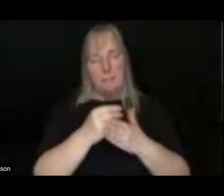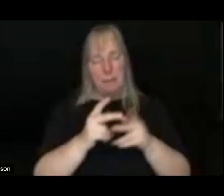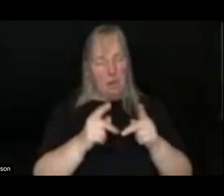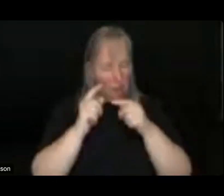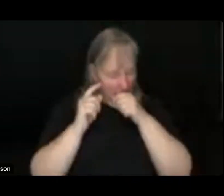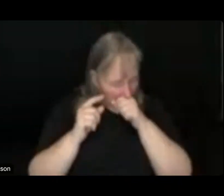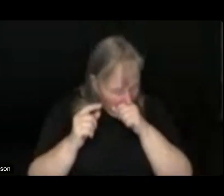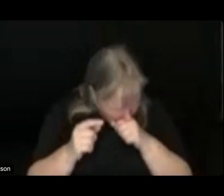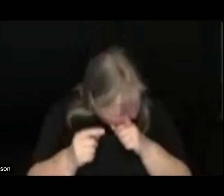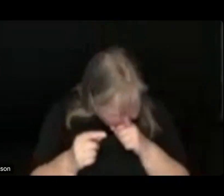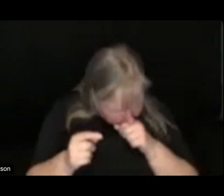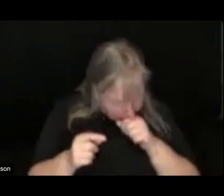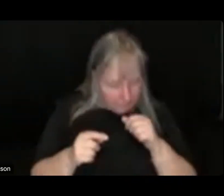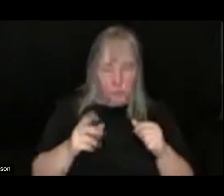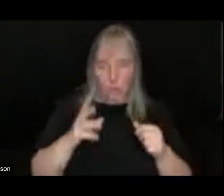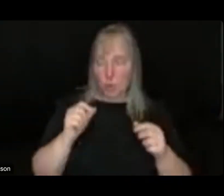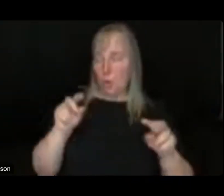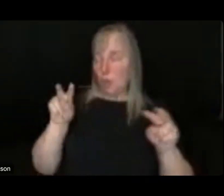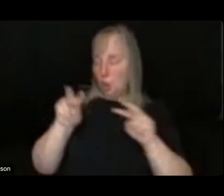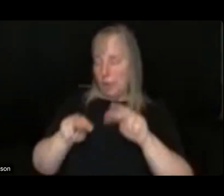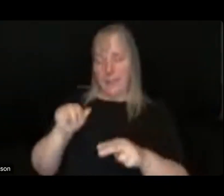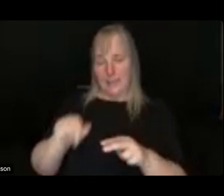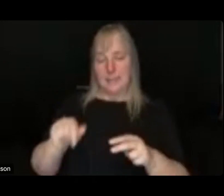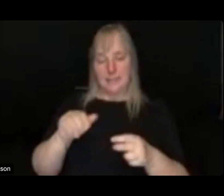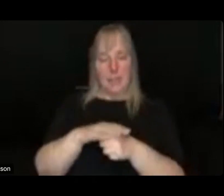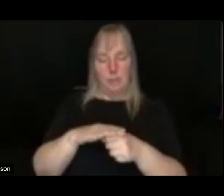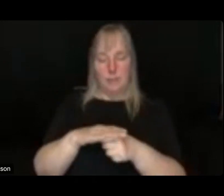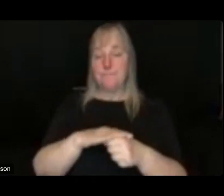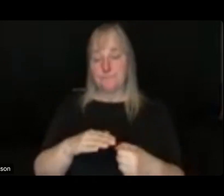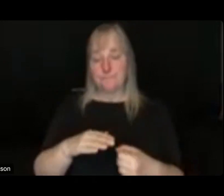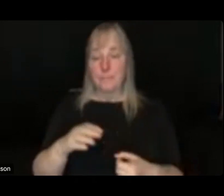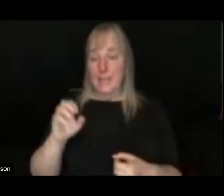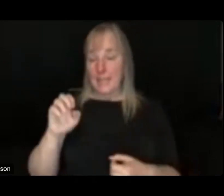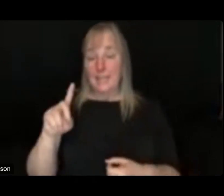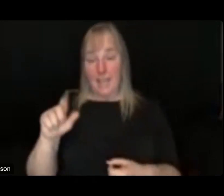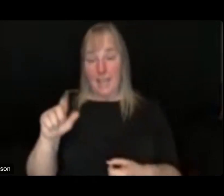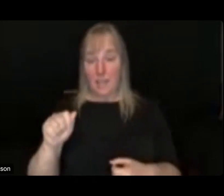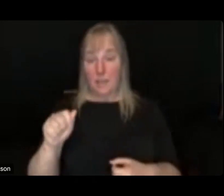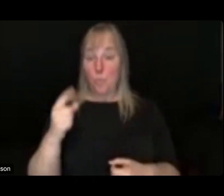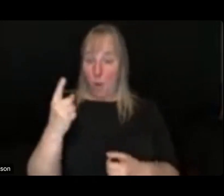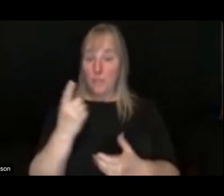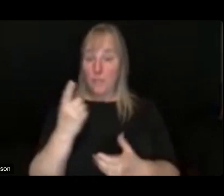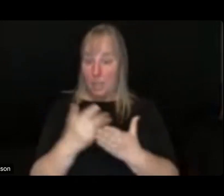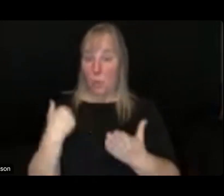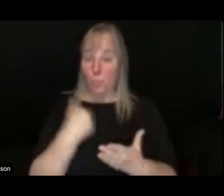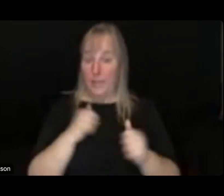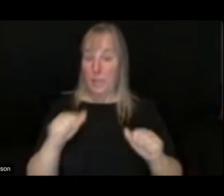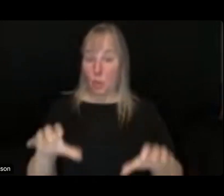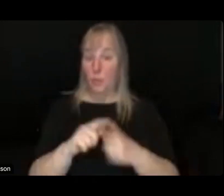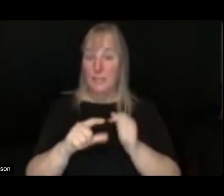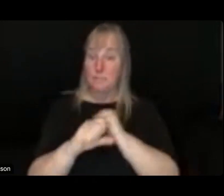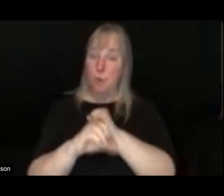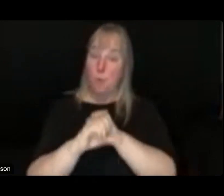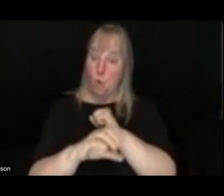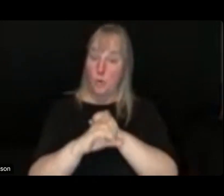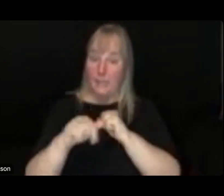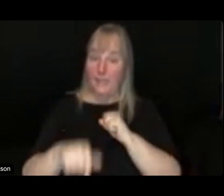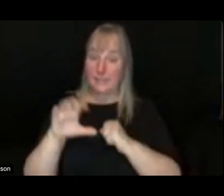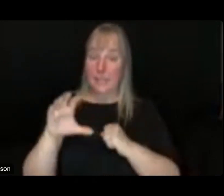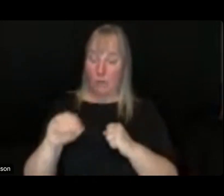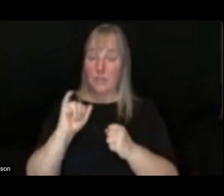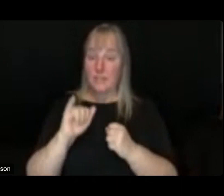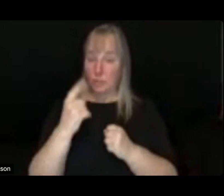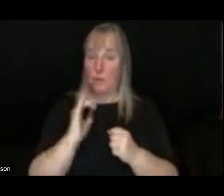is communications that EDAs, could be doing too. It's like promoting the county. That's one of our priorities. So I